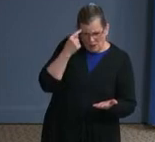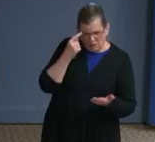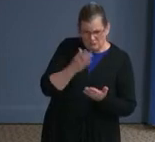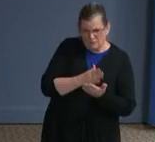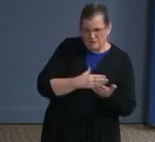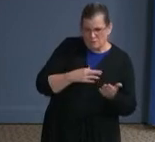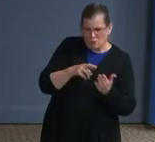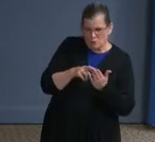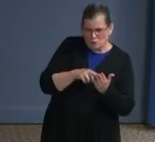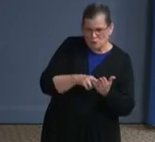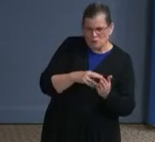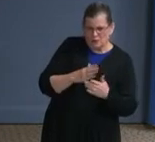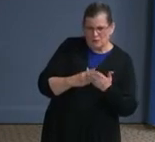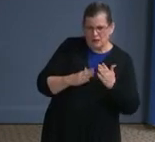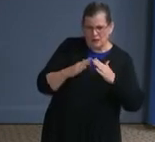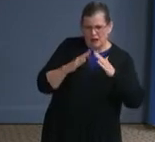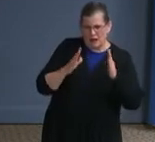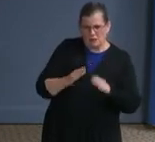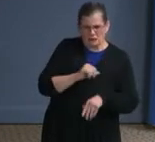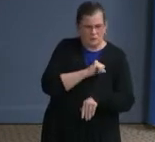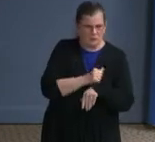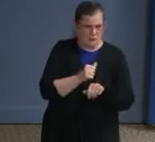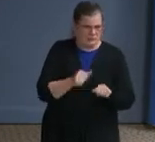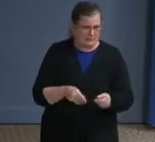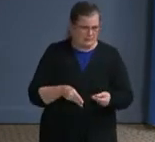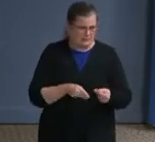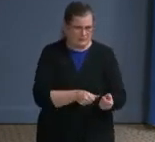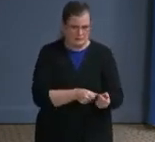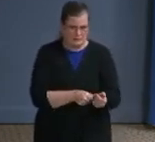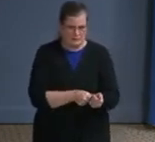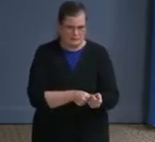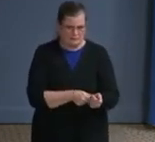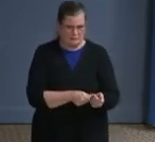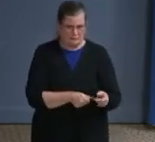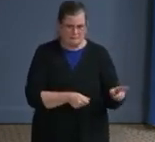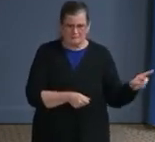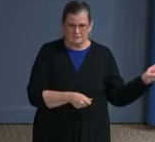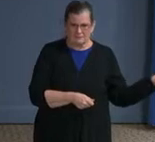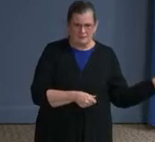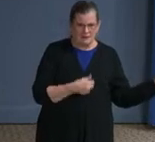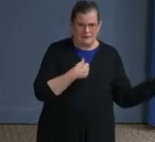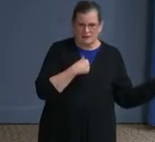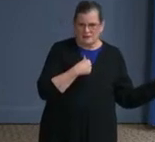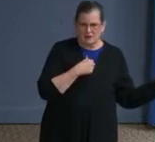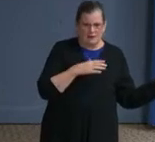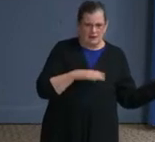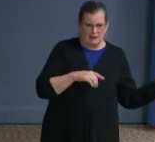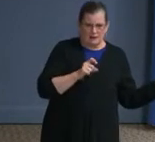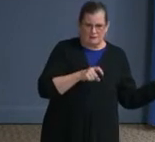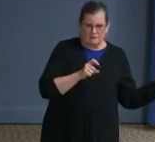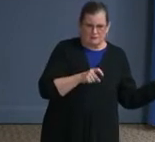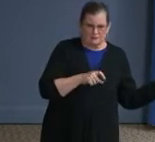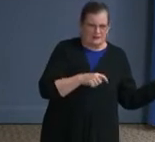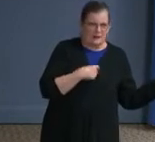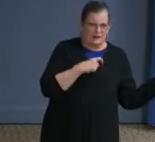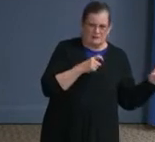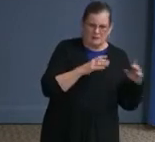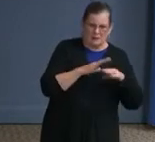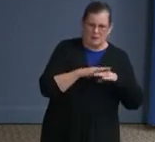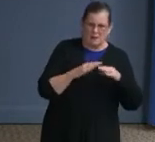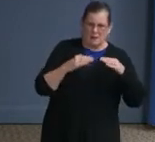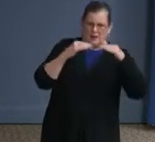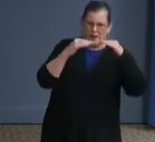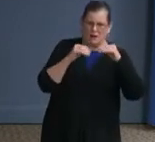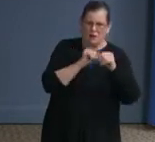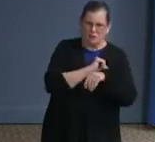some funds. Can you explain what that does and the impetus for that? I'm going to have to get back to you on the housing authority. I think you're talking about the Budget Clarification